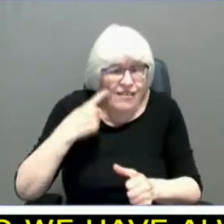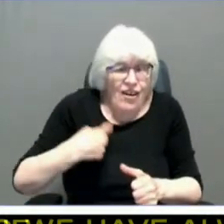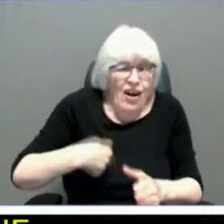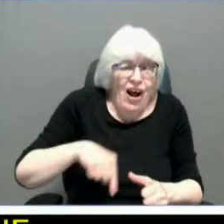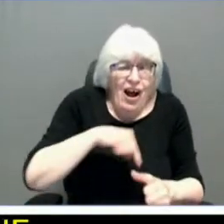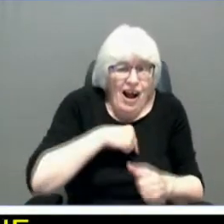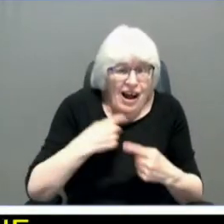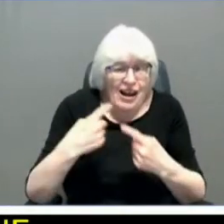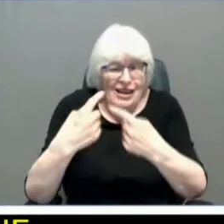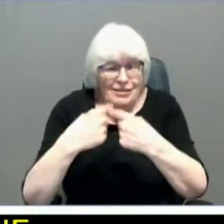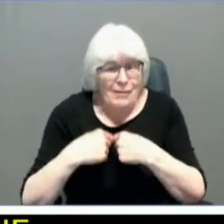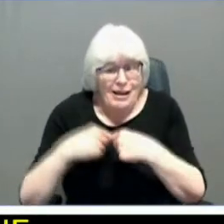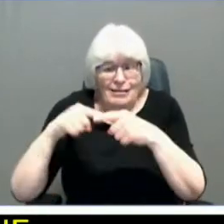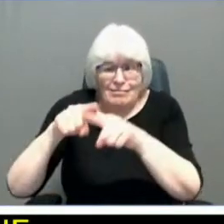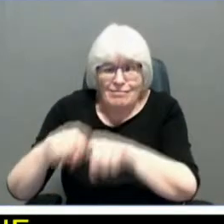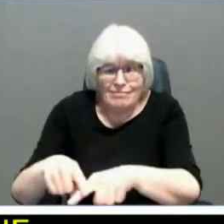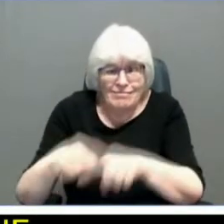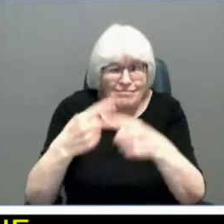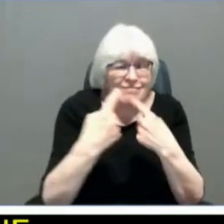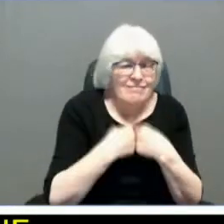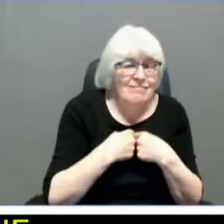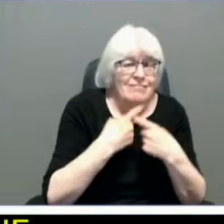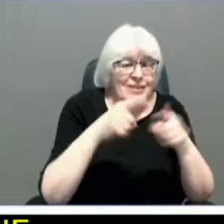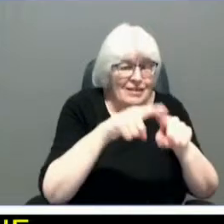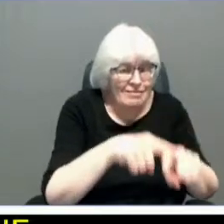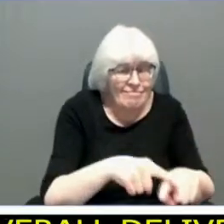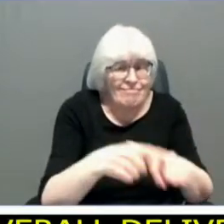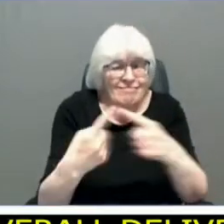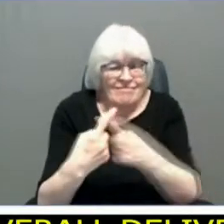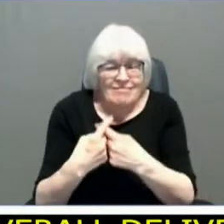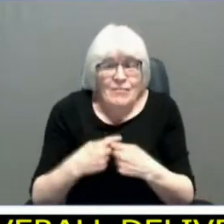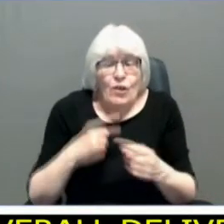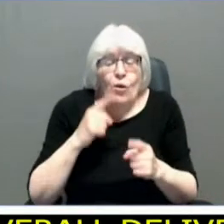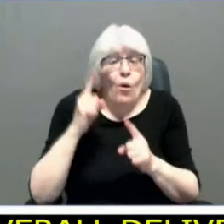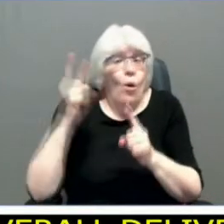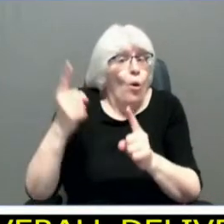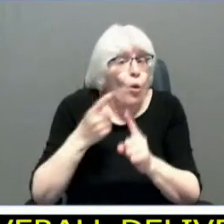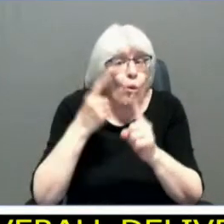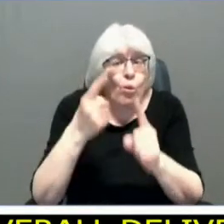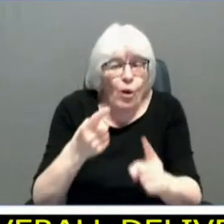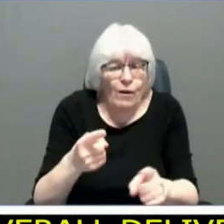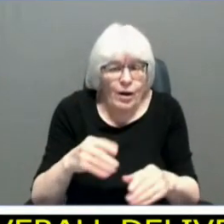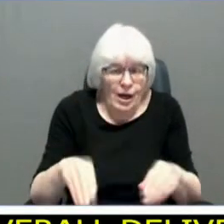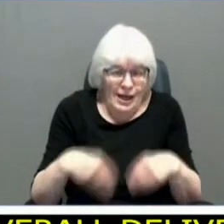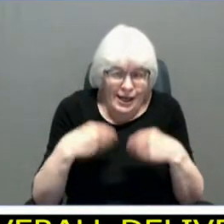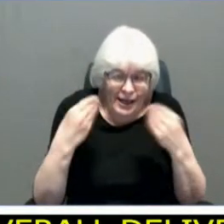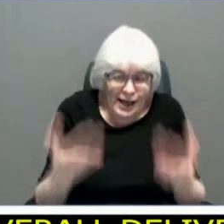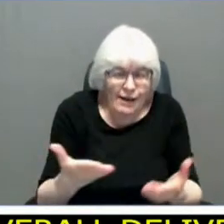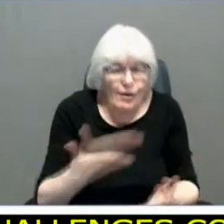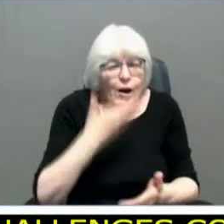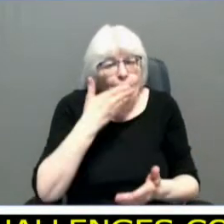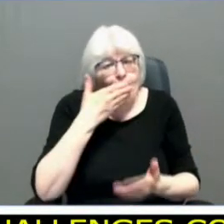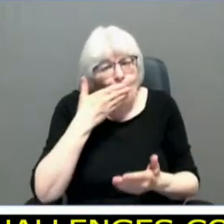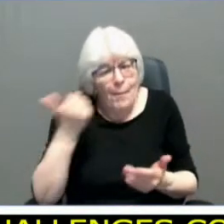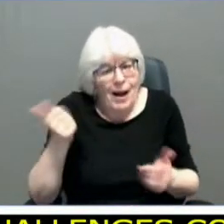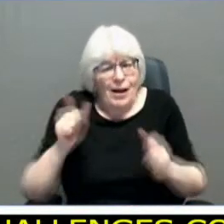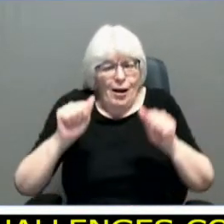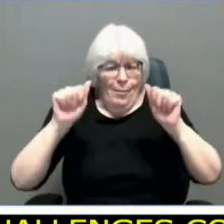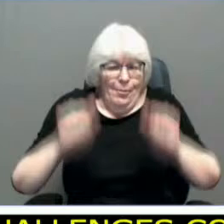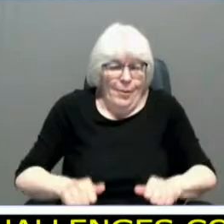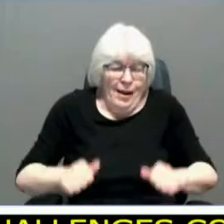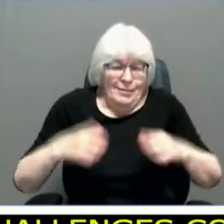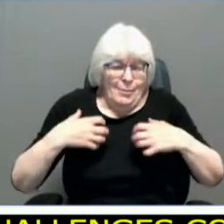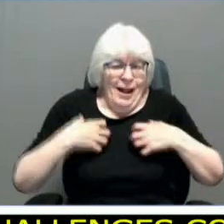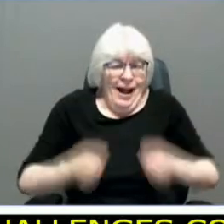more to do that, because the end goal has to be giving the best possible healthcare we can give to our citizens. And as